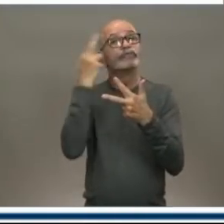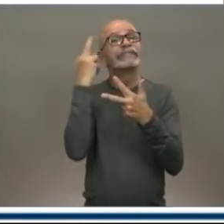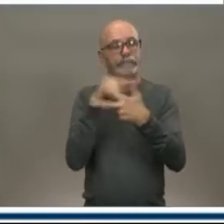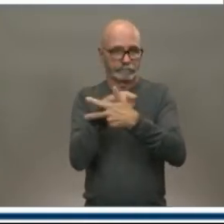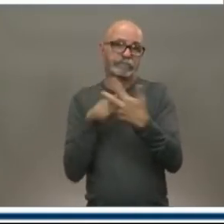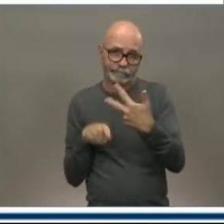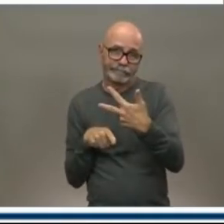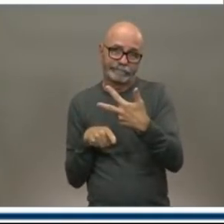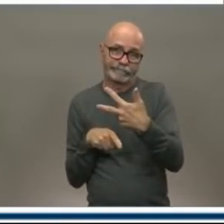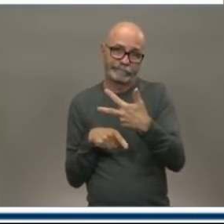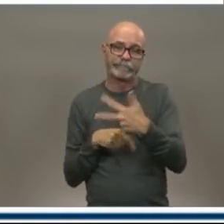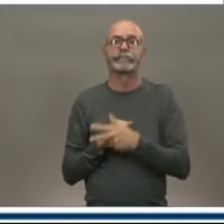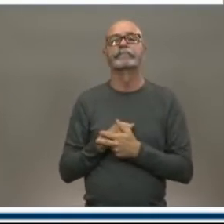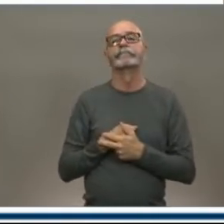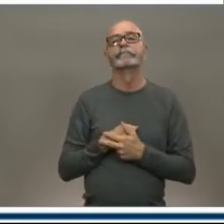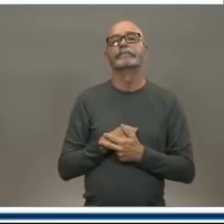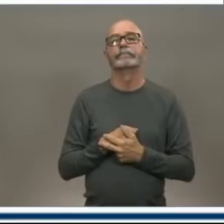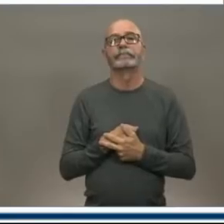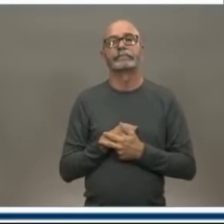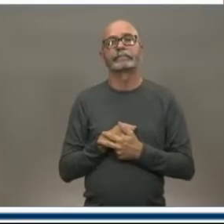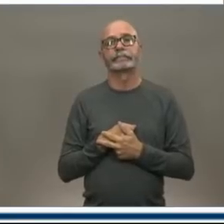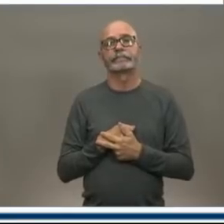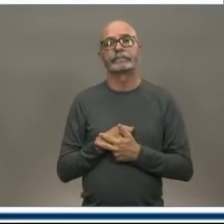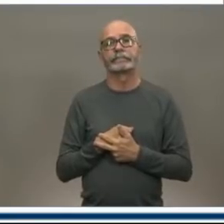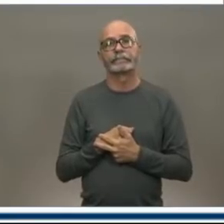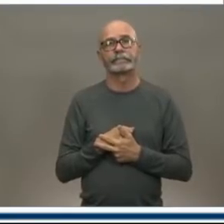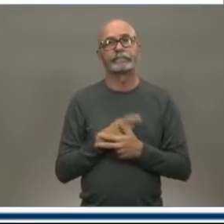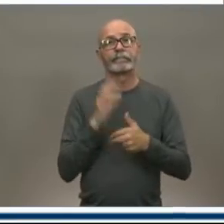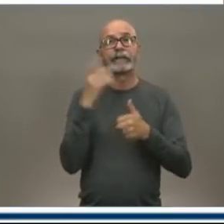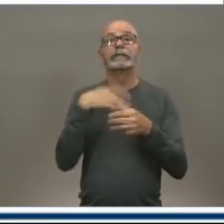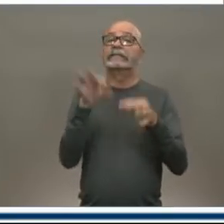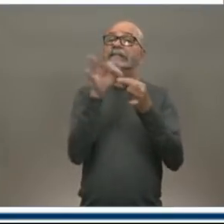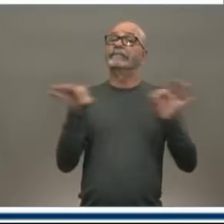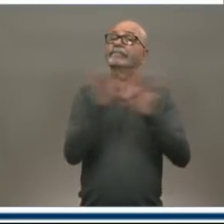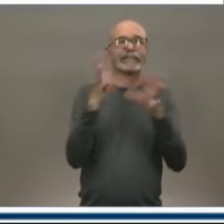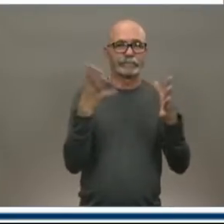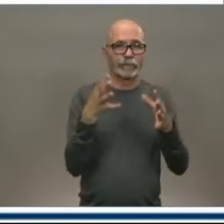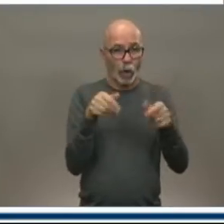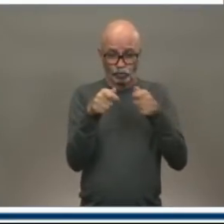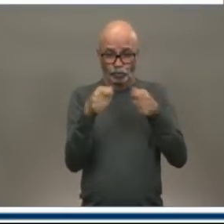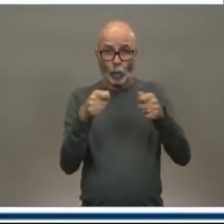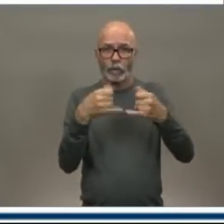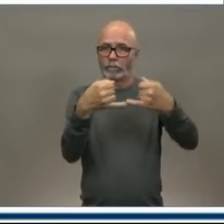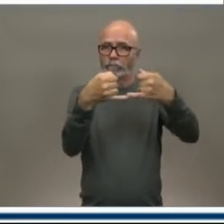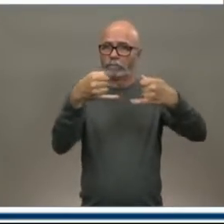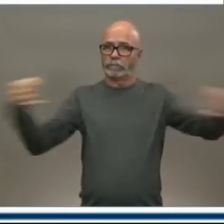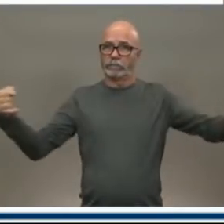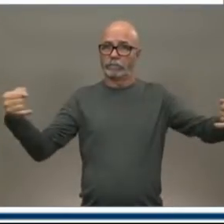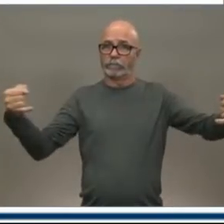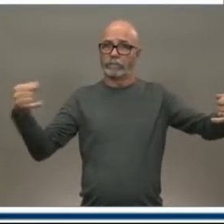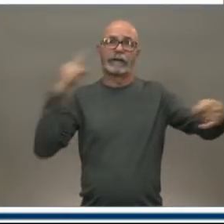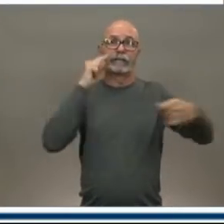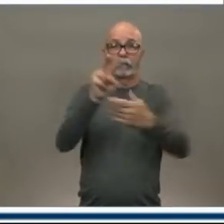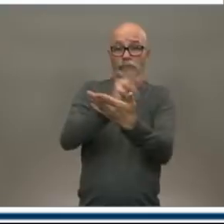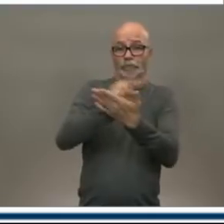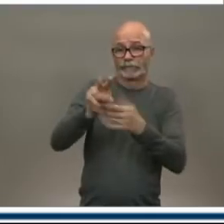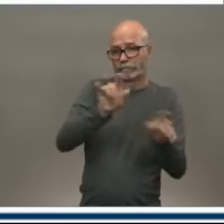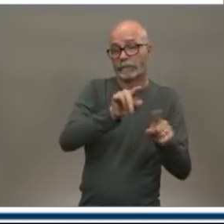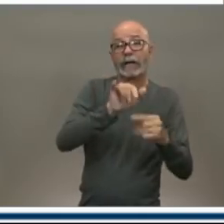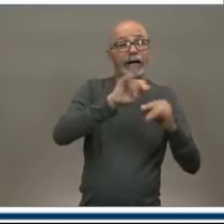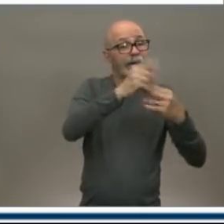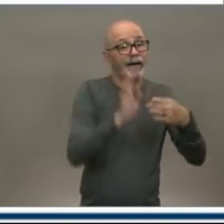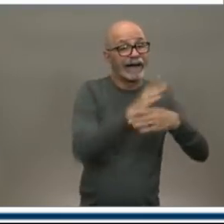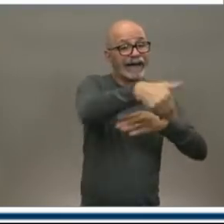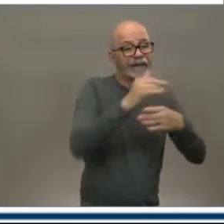two. Keeping control at our border, particularly the 2-week quarantine when people arrive from outside of Atlantic